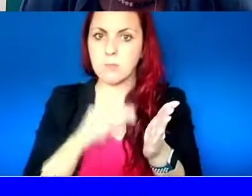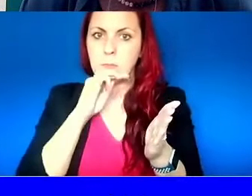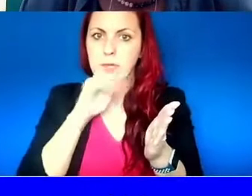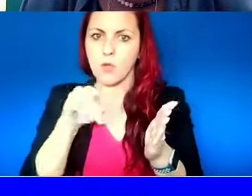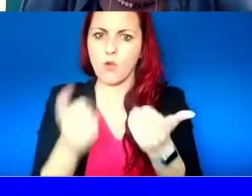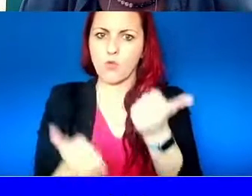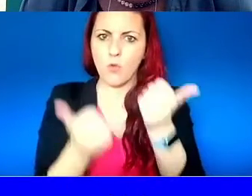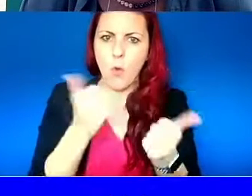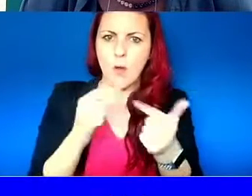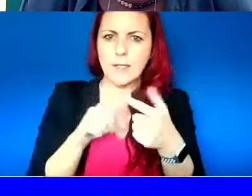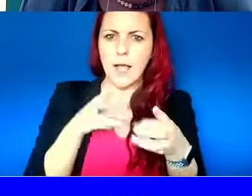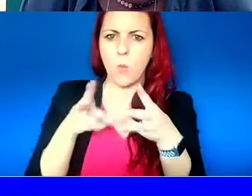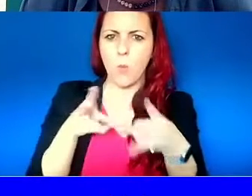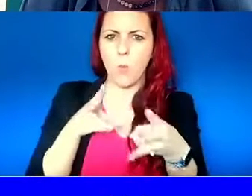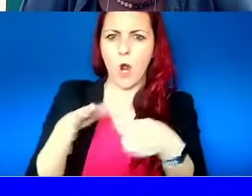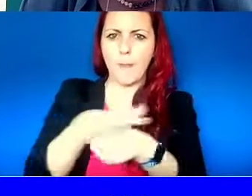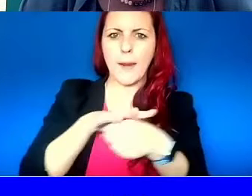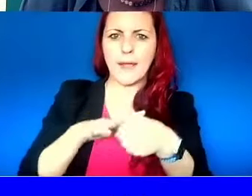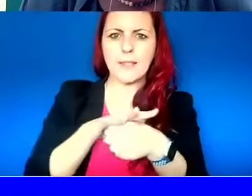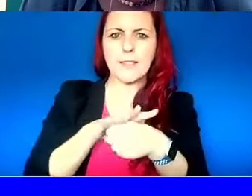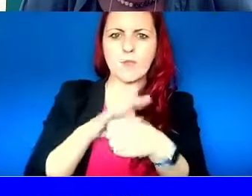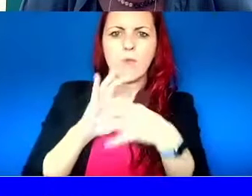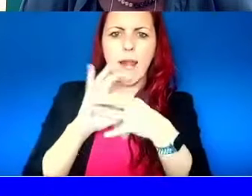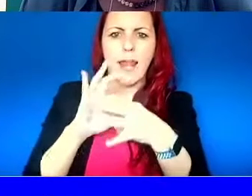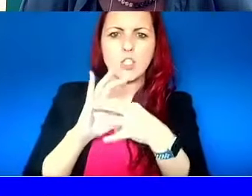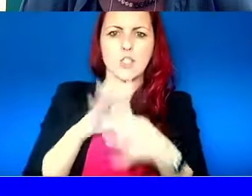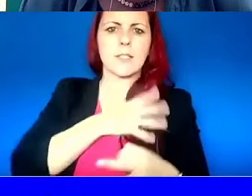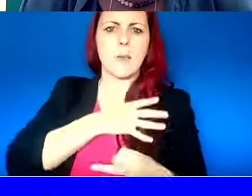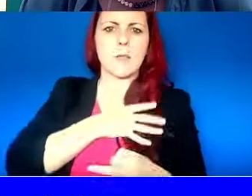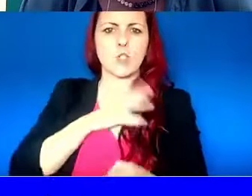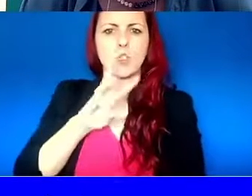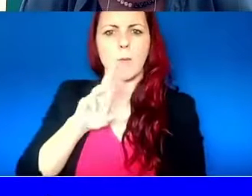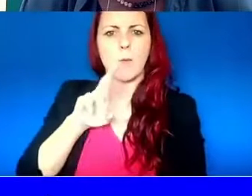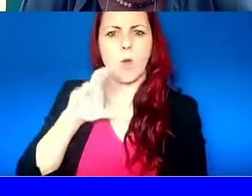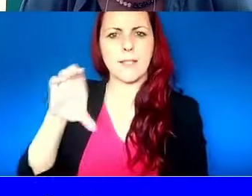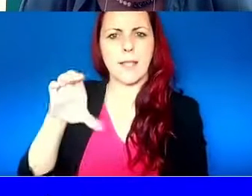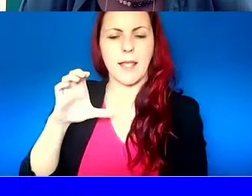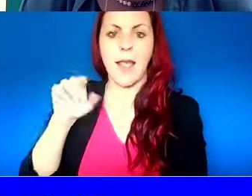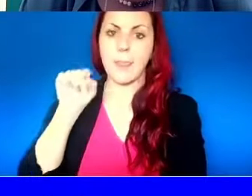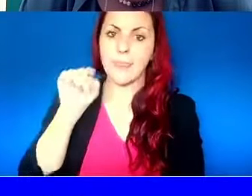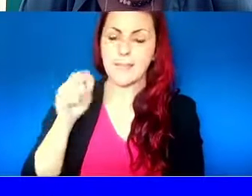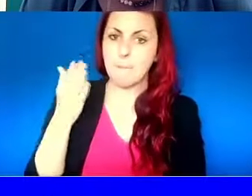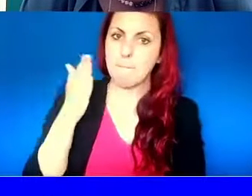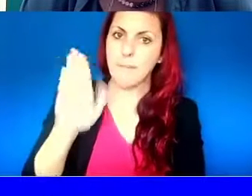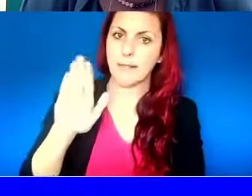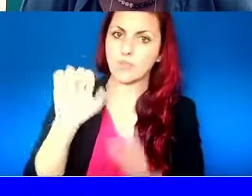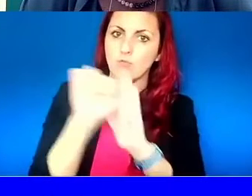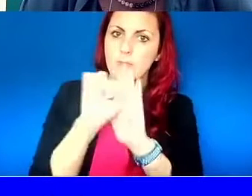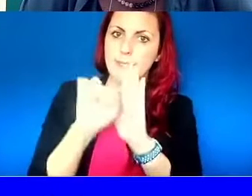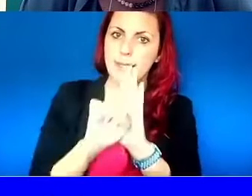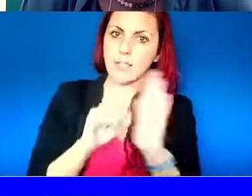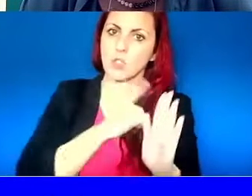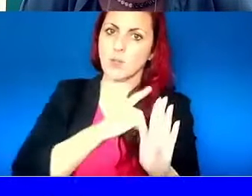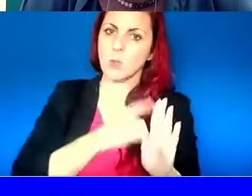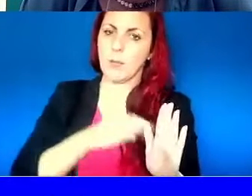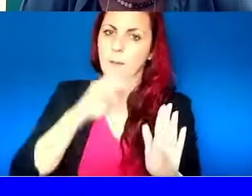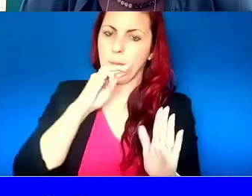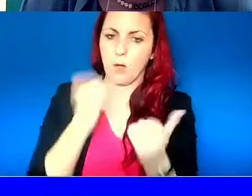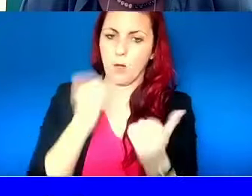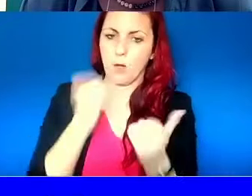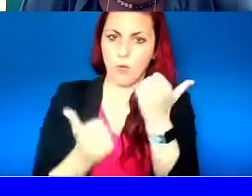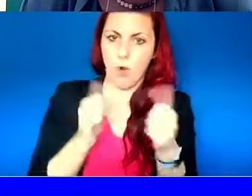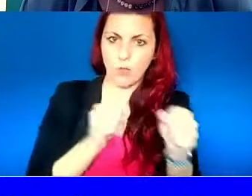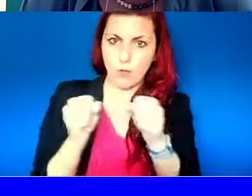the Workplace Relations Commission. This mandatory statutory duty requires the court services and the